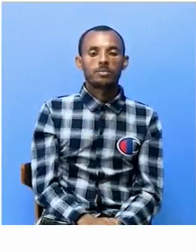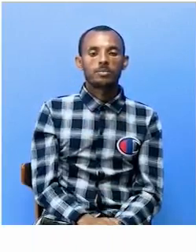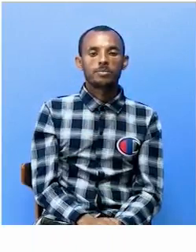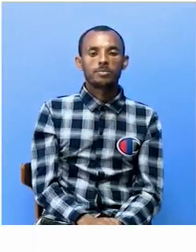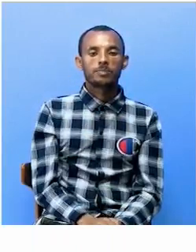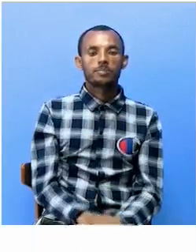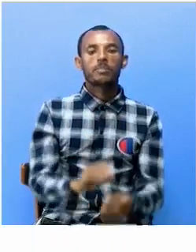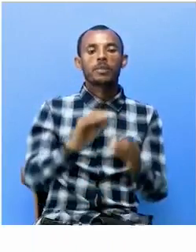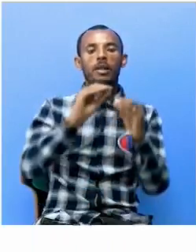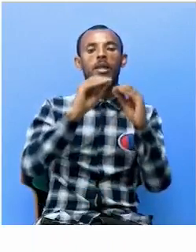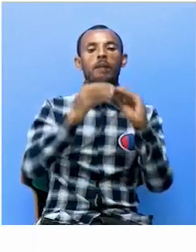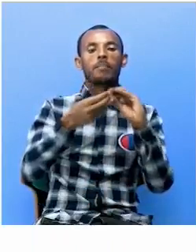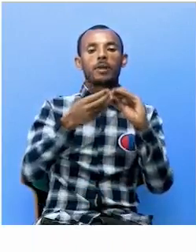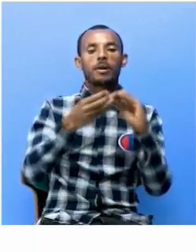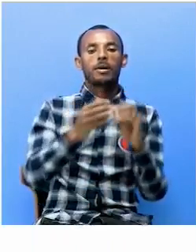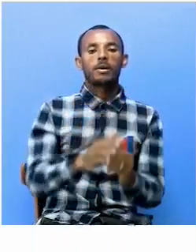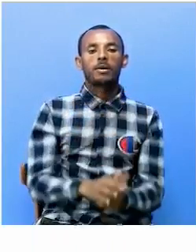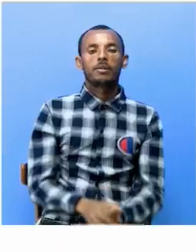a number.